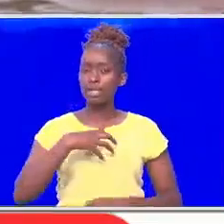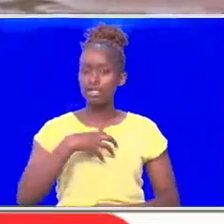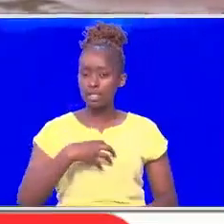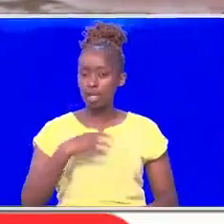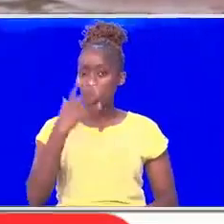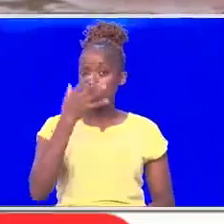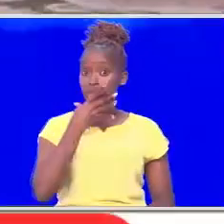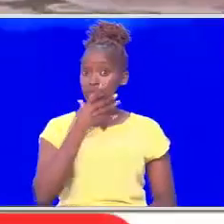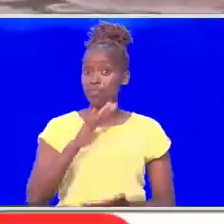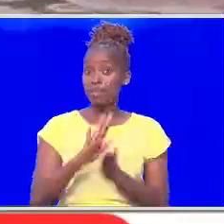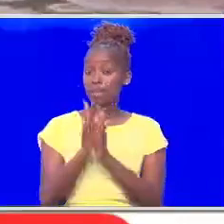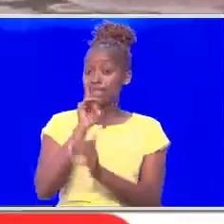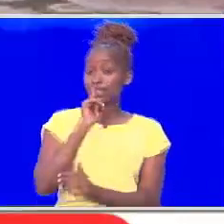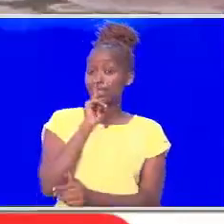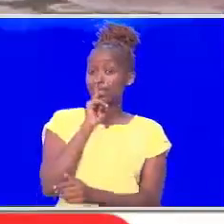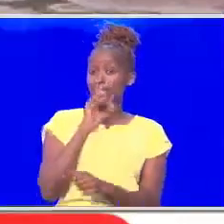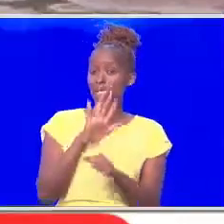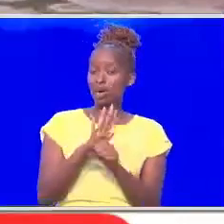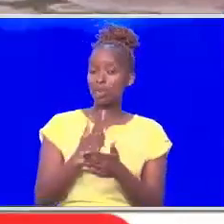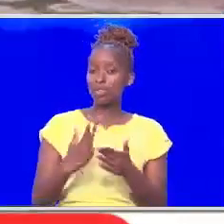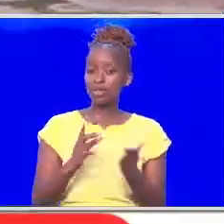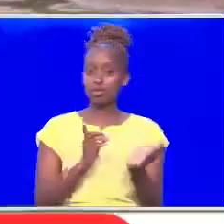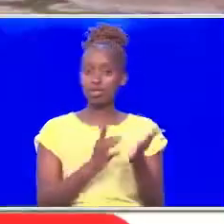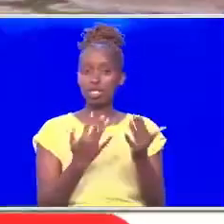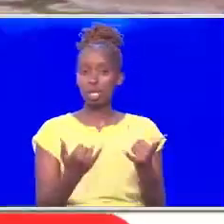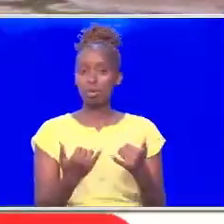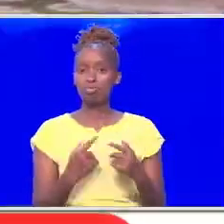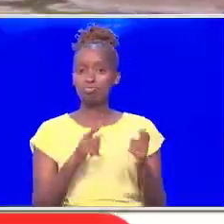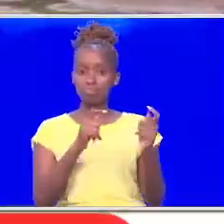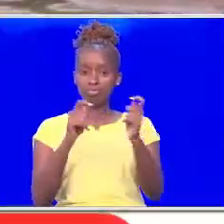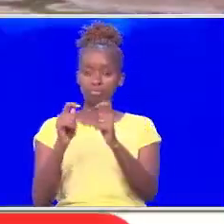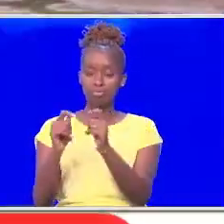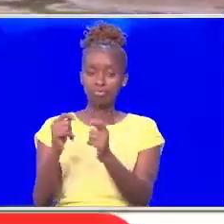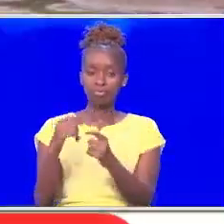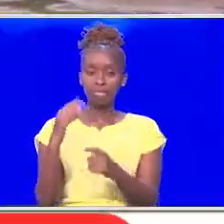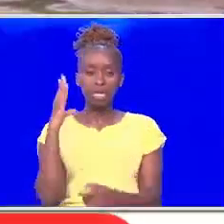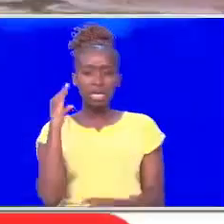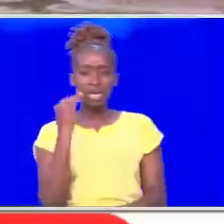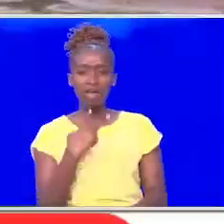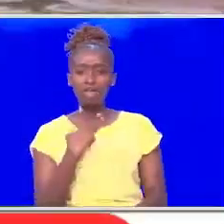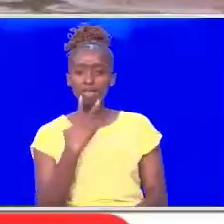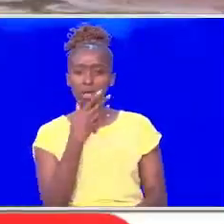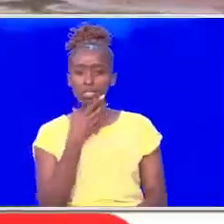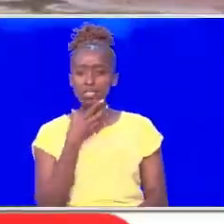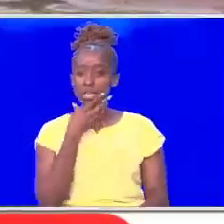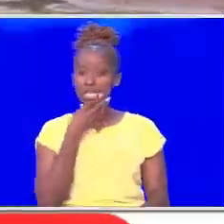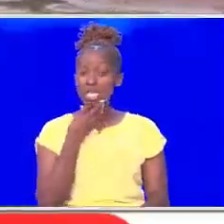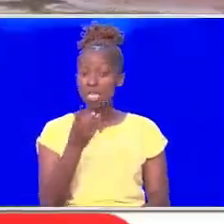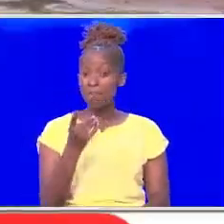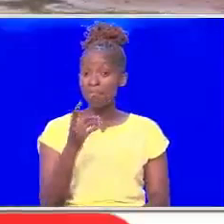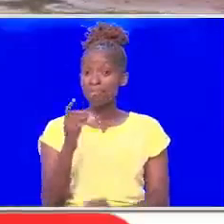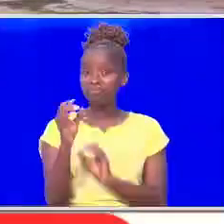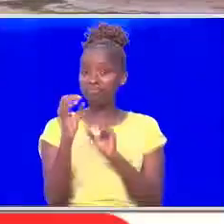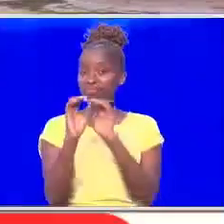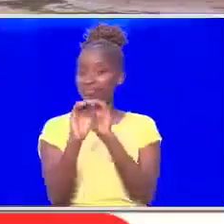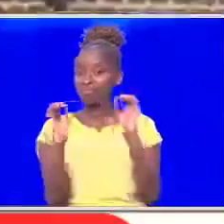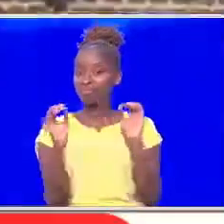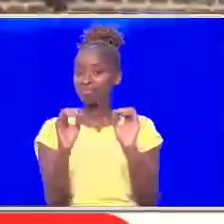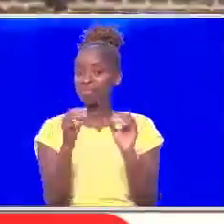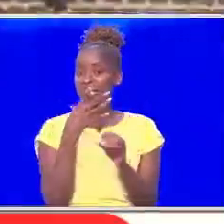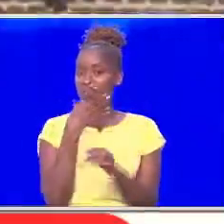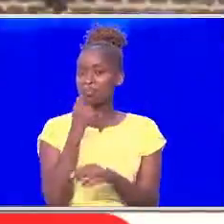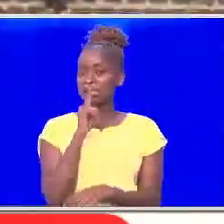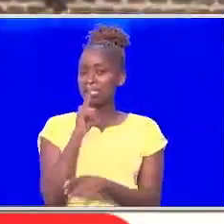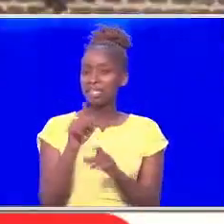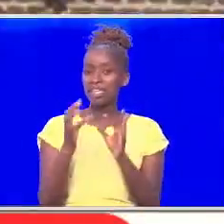sana. Madaktari wamegoma, sijasikia sauti ya Atwoli. Amenyamaza tu, ni kama anafanya kazi na rais.